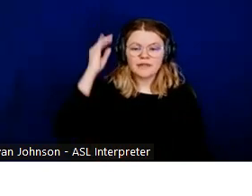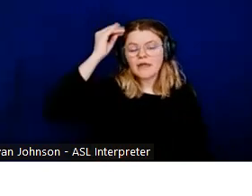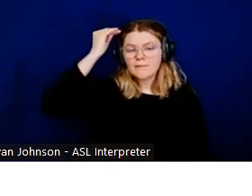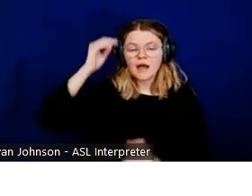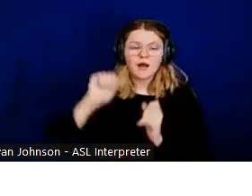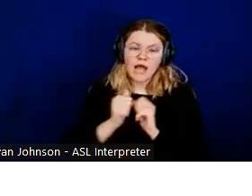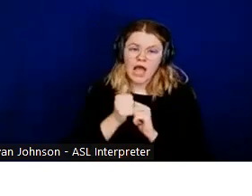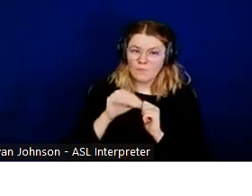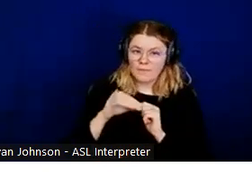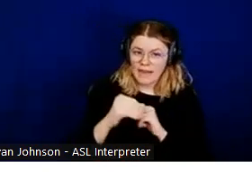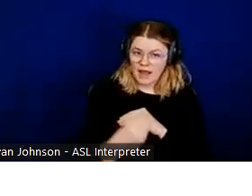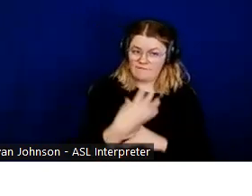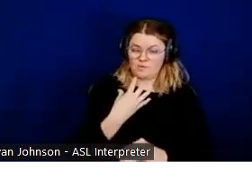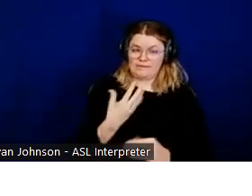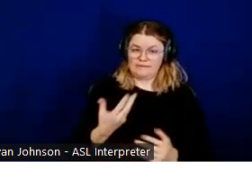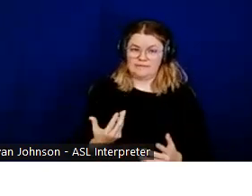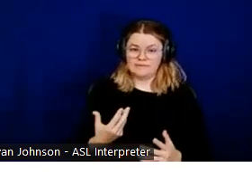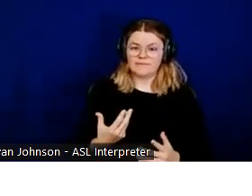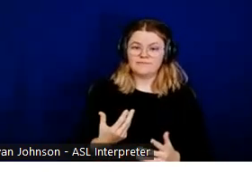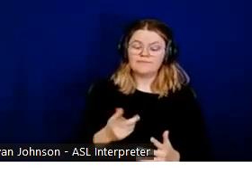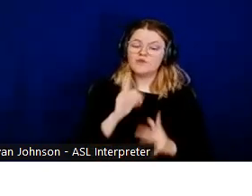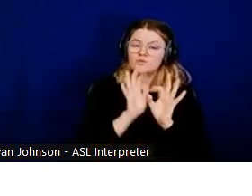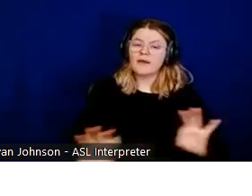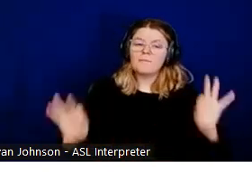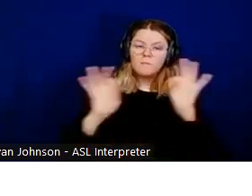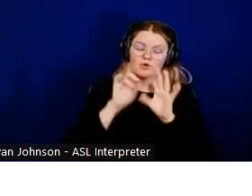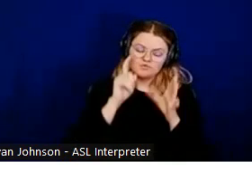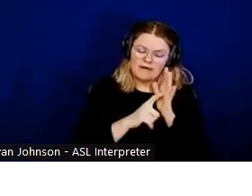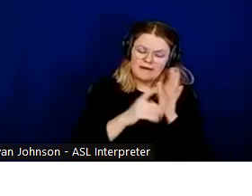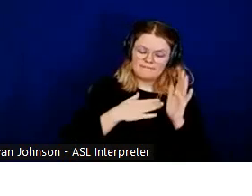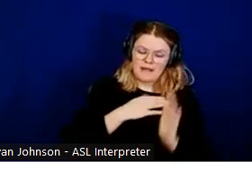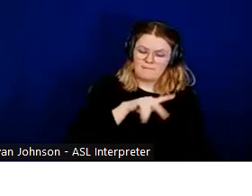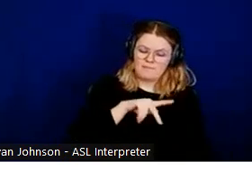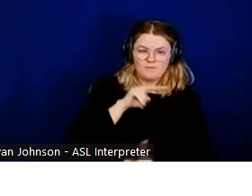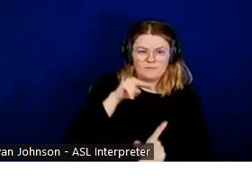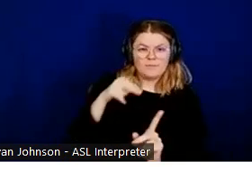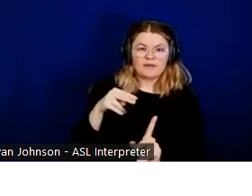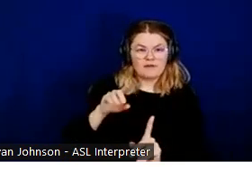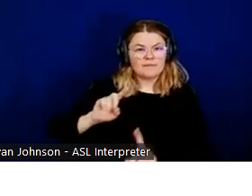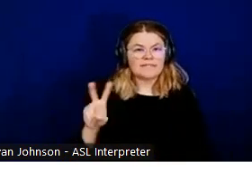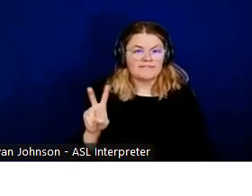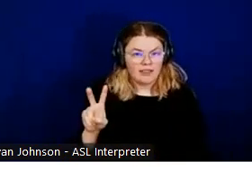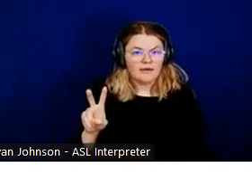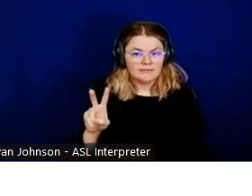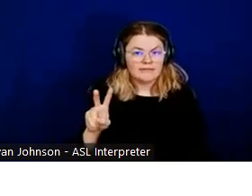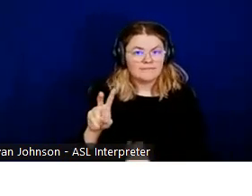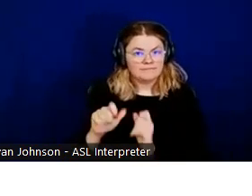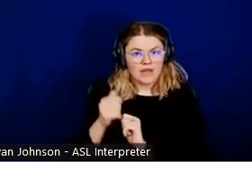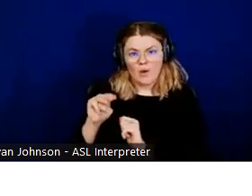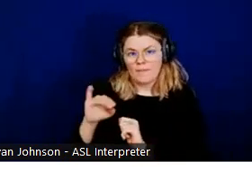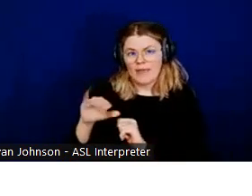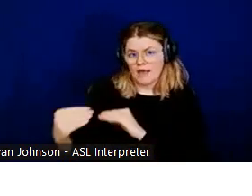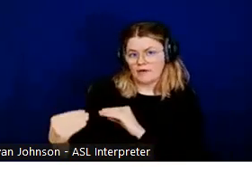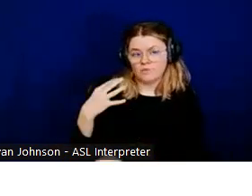be aware with how we personally view domestic violence right now. Um, it's all it's also important to be honest